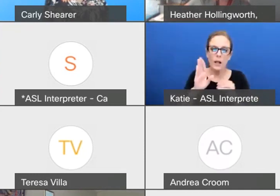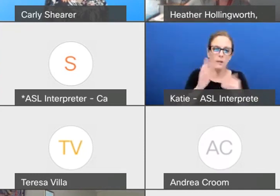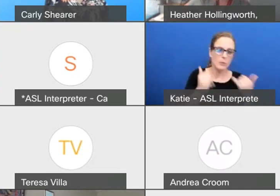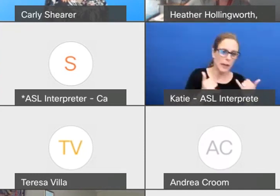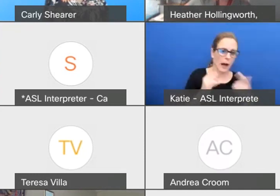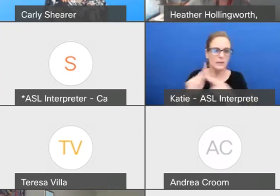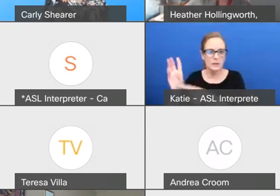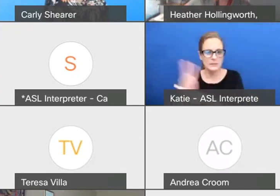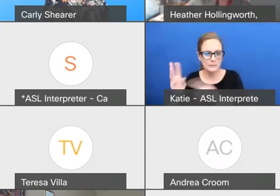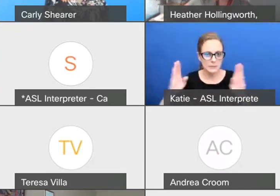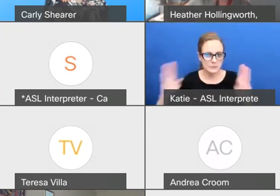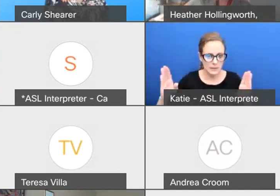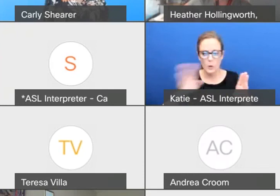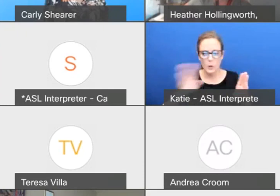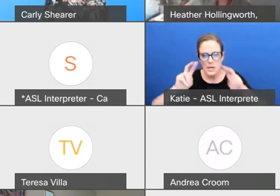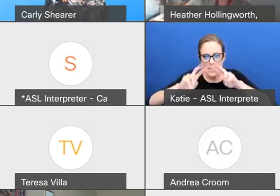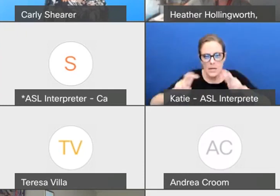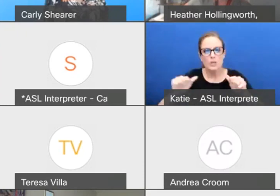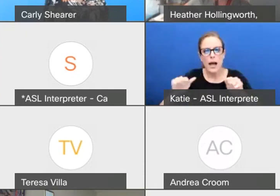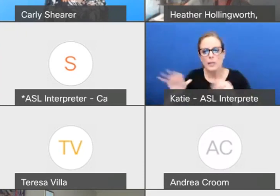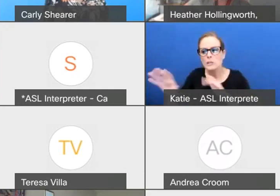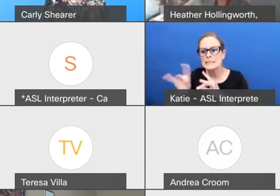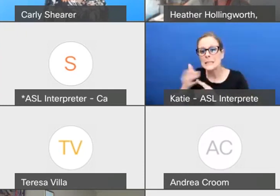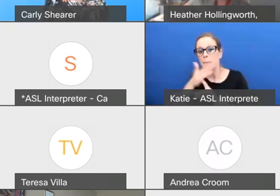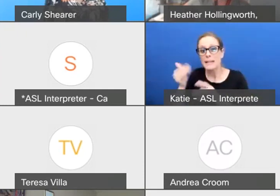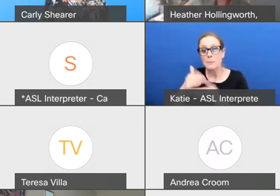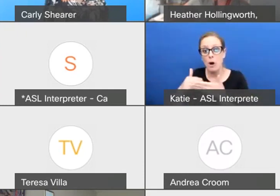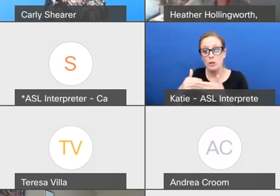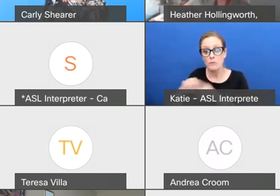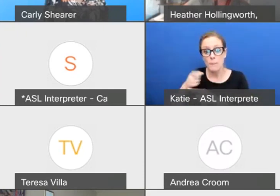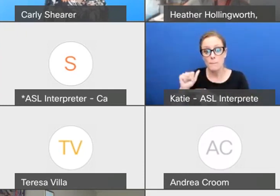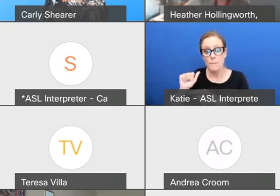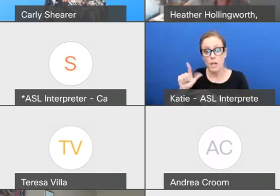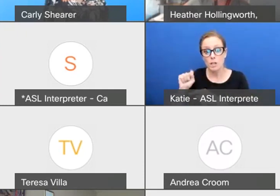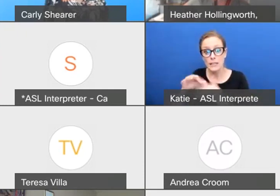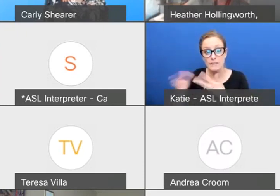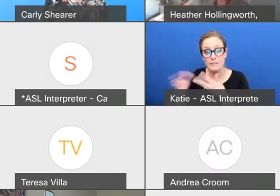preserve the best parts of the alternative services that we've had.